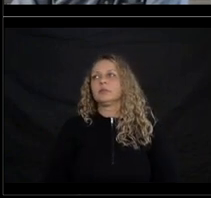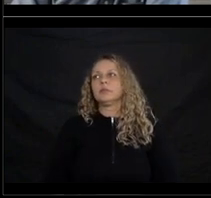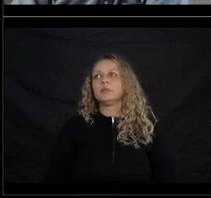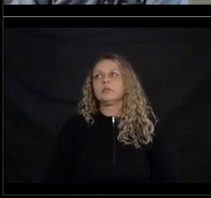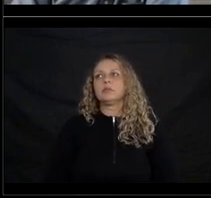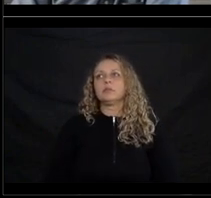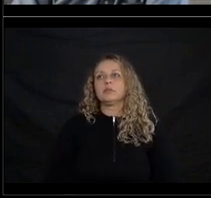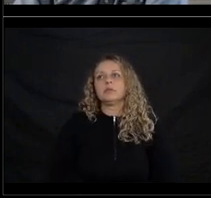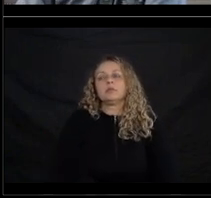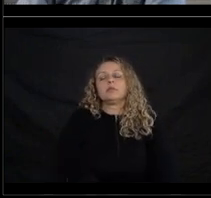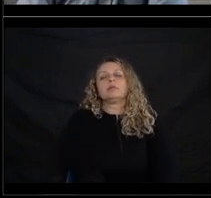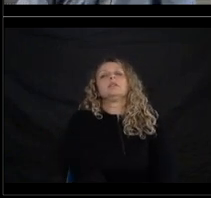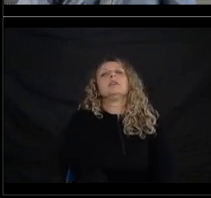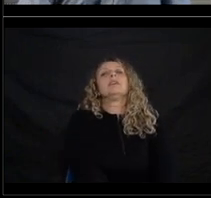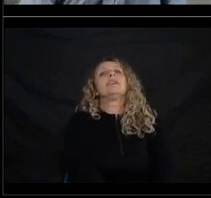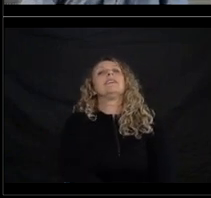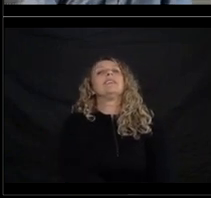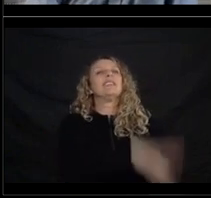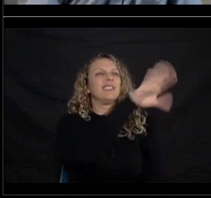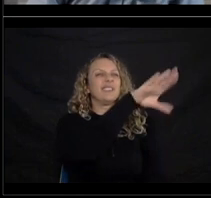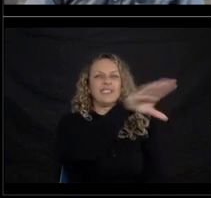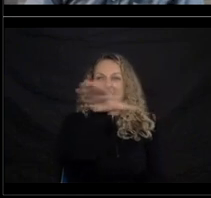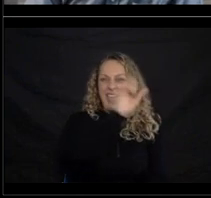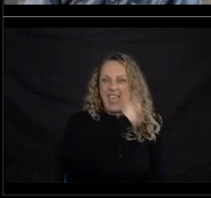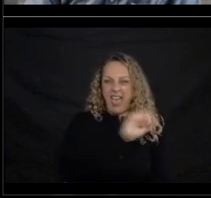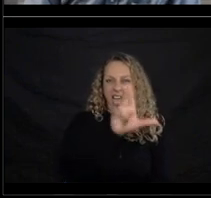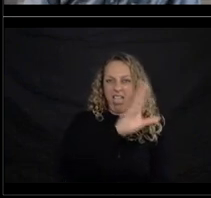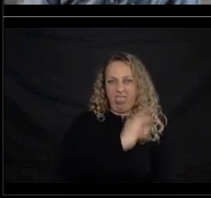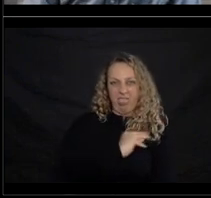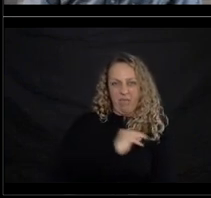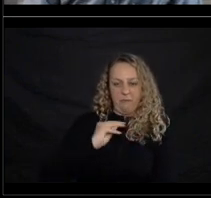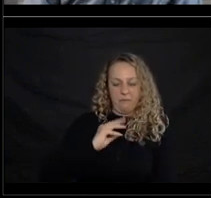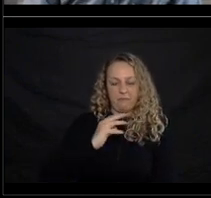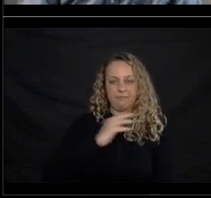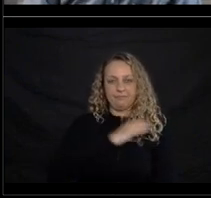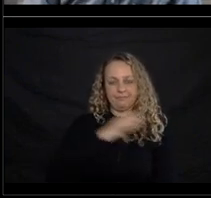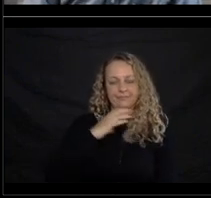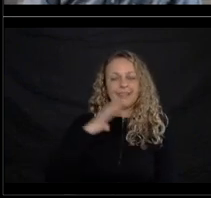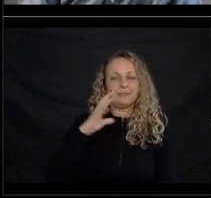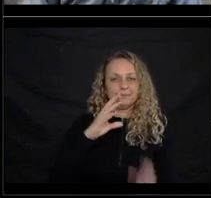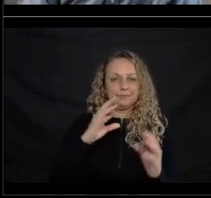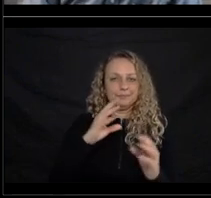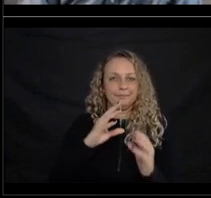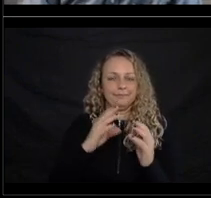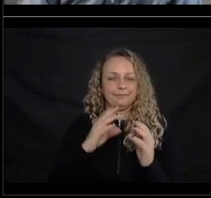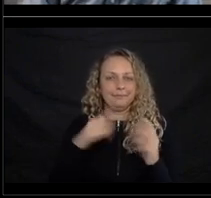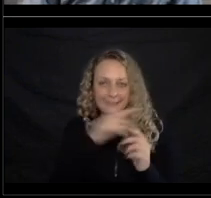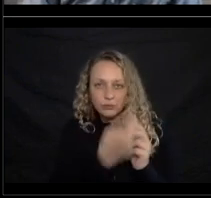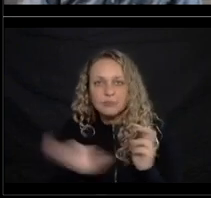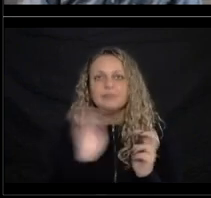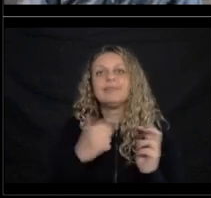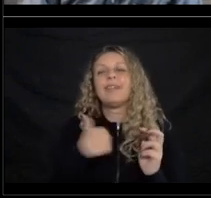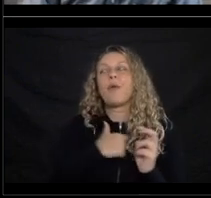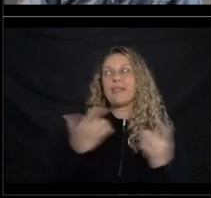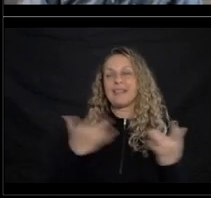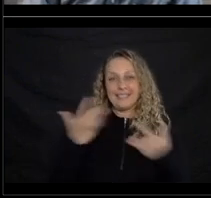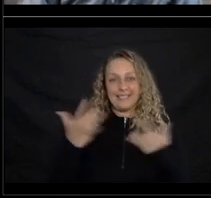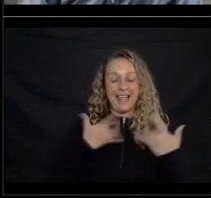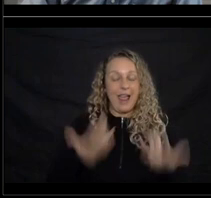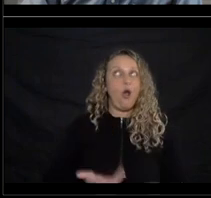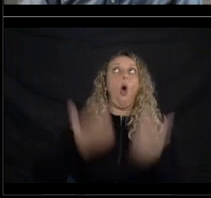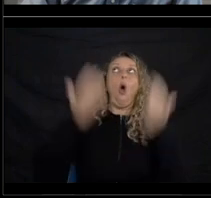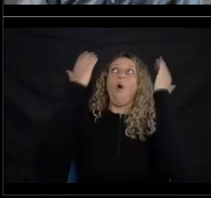Thank you, Mayor Grant and the council members. My name is Kimberly Bush. I'm very excited and very overwhelmed